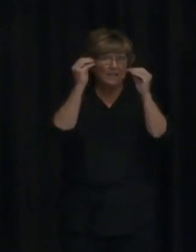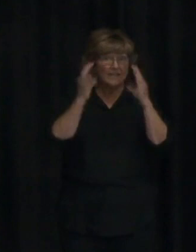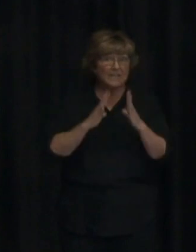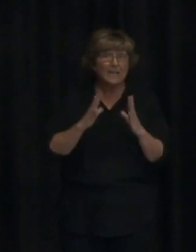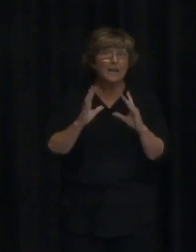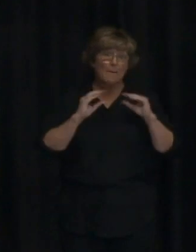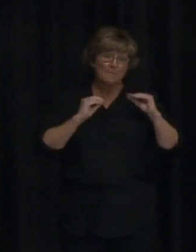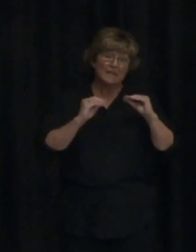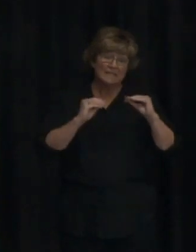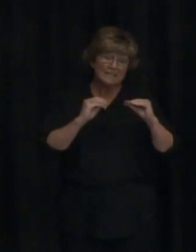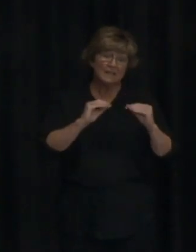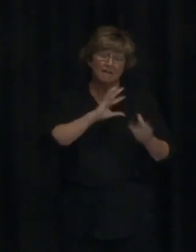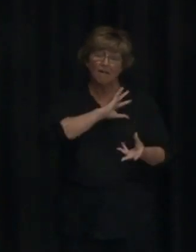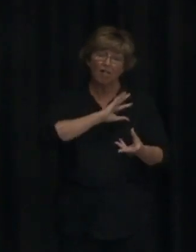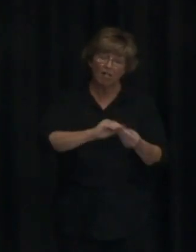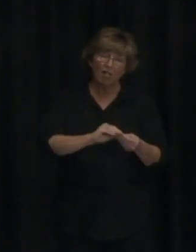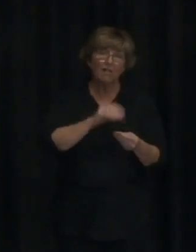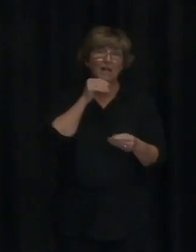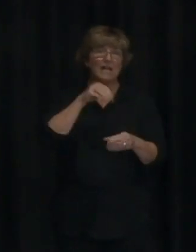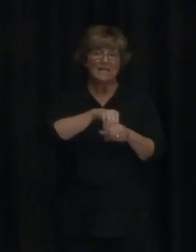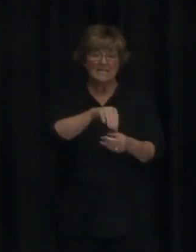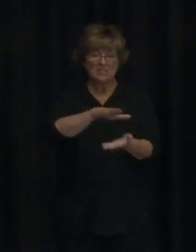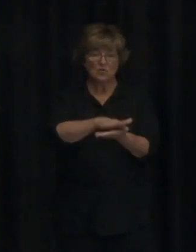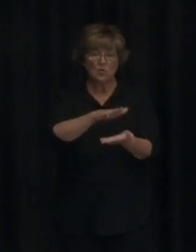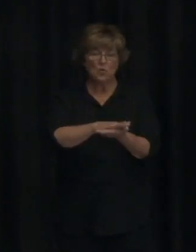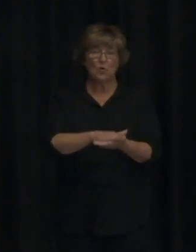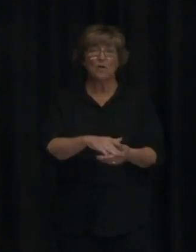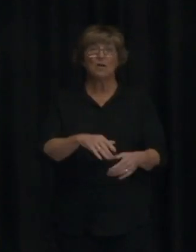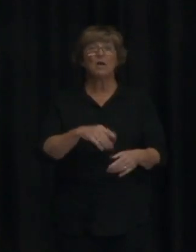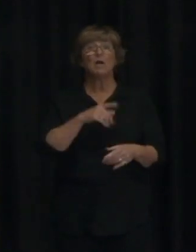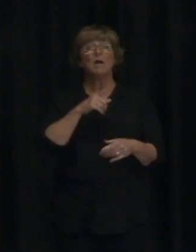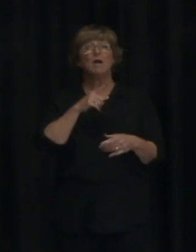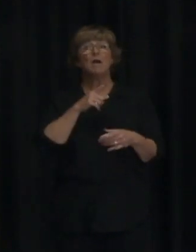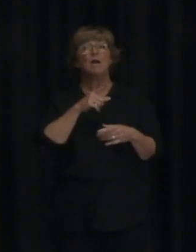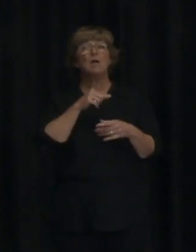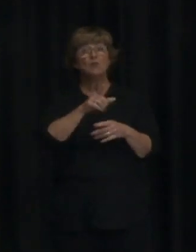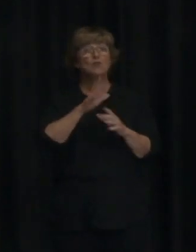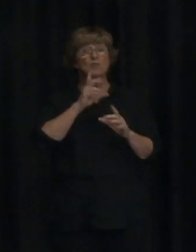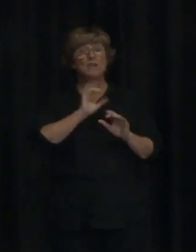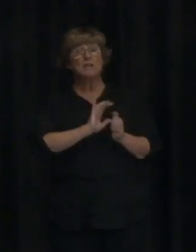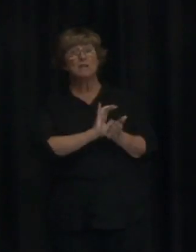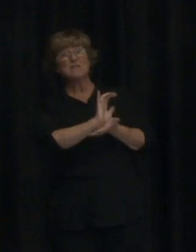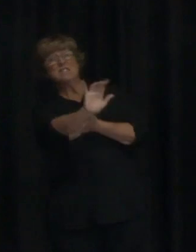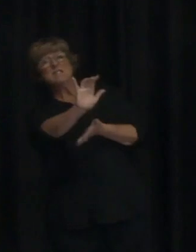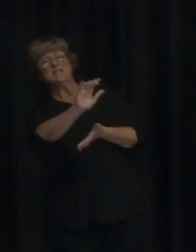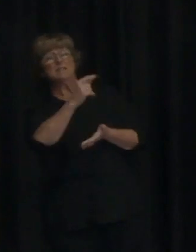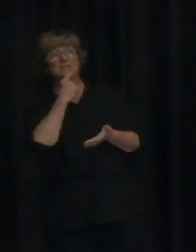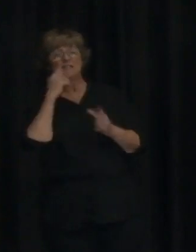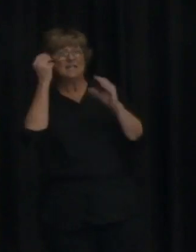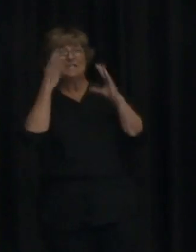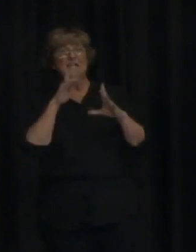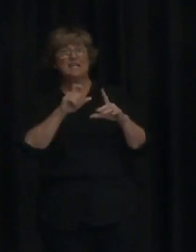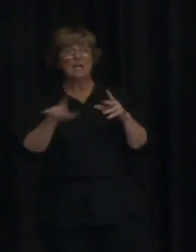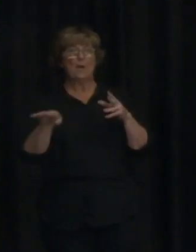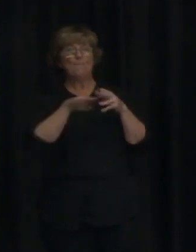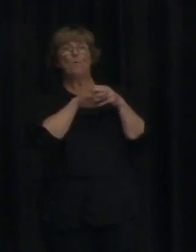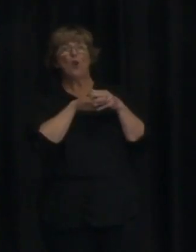been teaching this whole time, just not in school, and if you're getting any pushback from unions who say, you know, our teachers need a